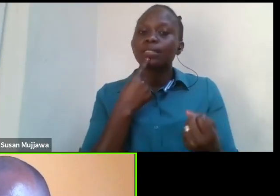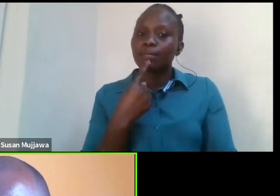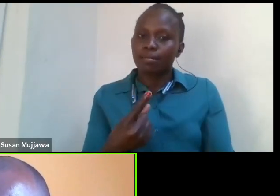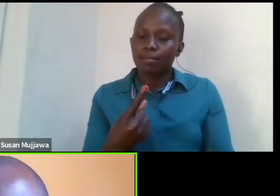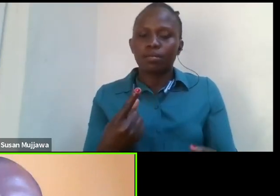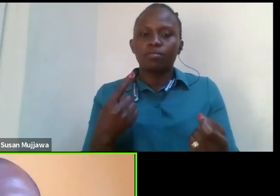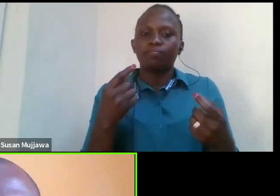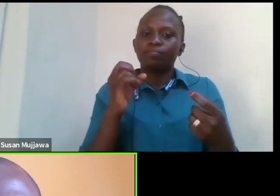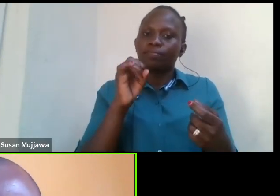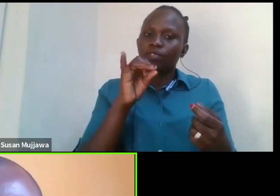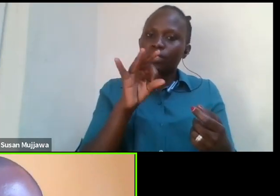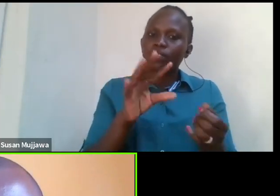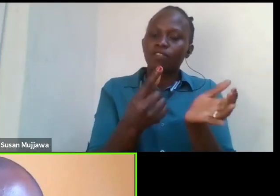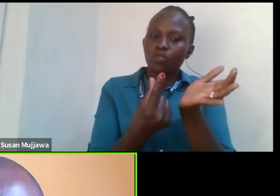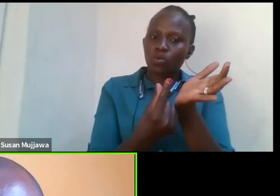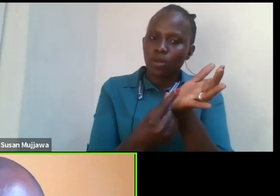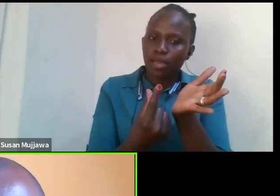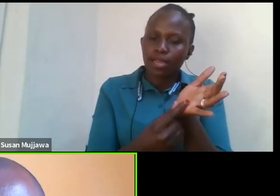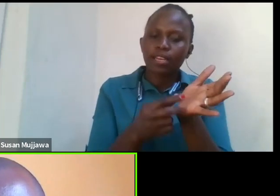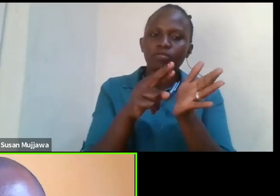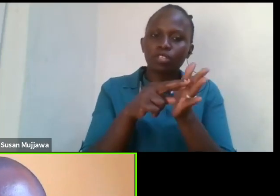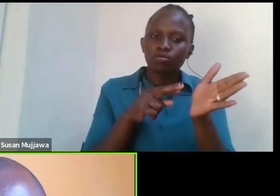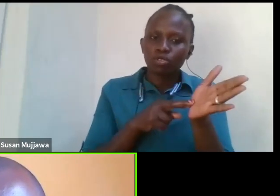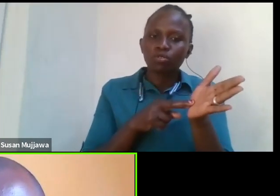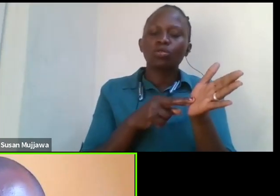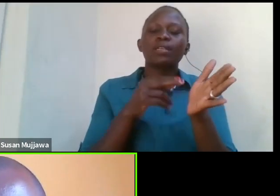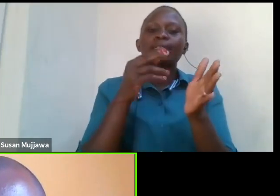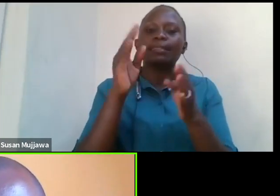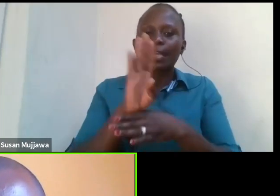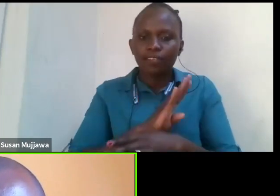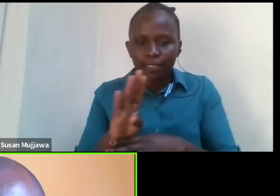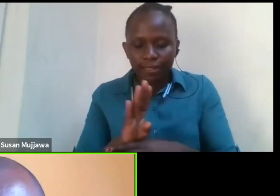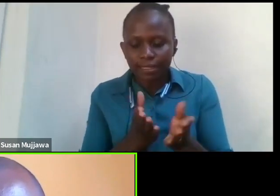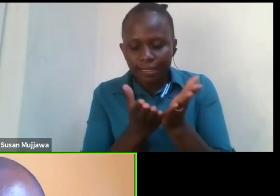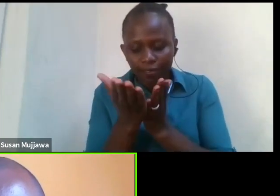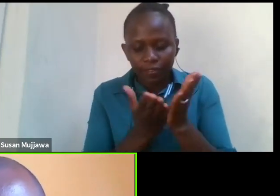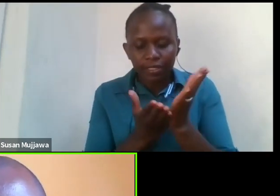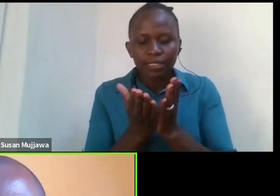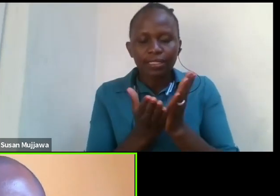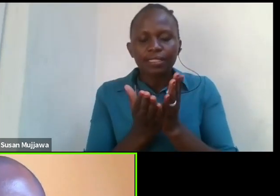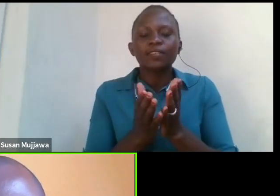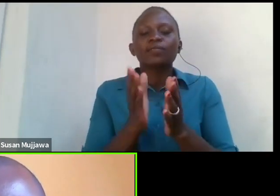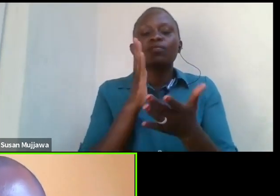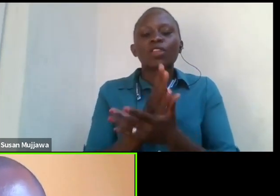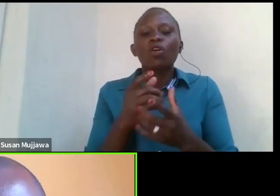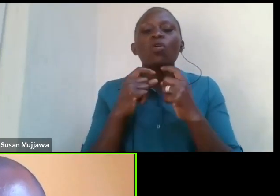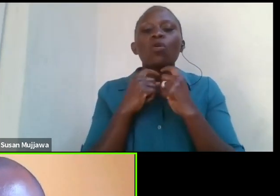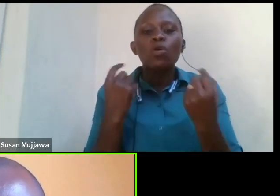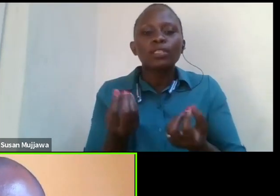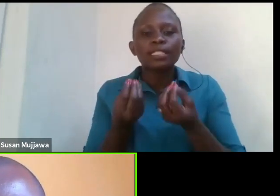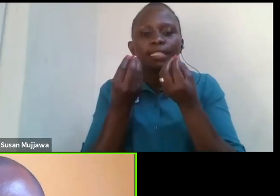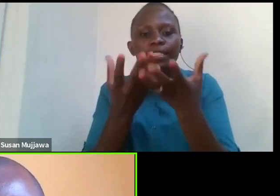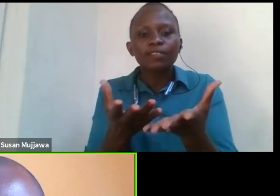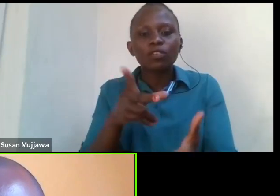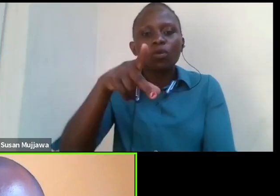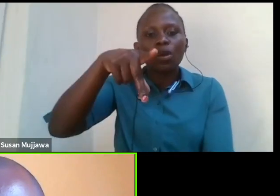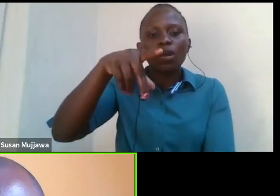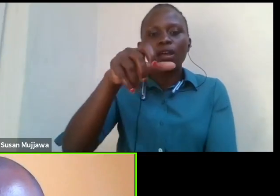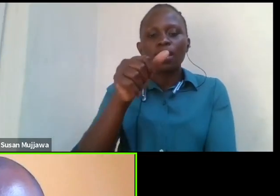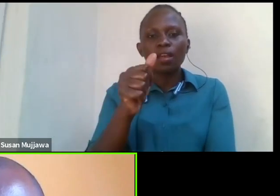once Uganda Registration Services Bureau, which hosts the National IP Office, grants you a patent for